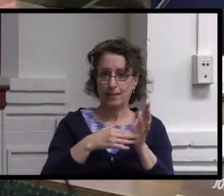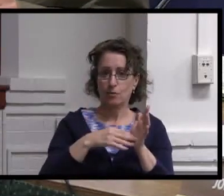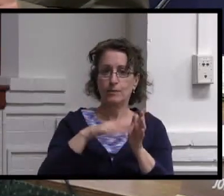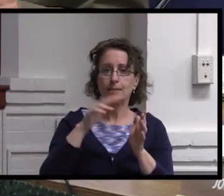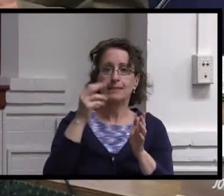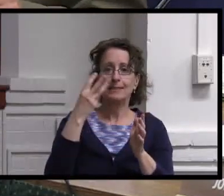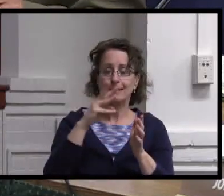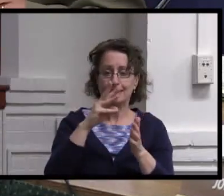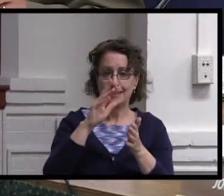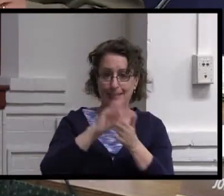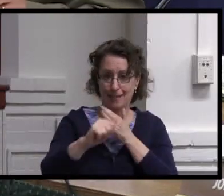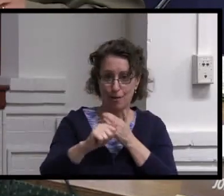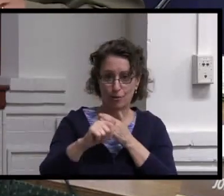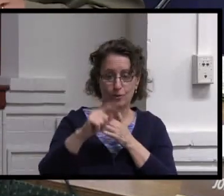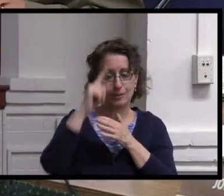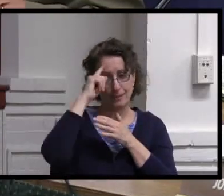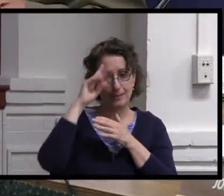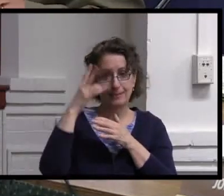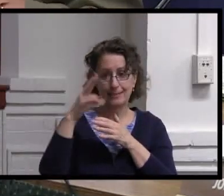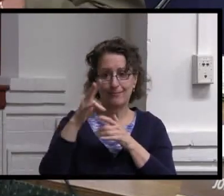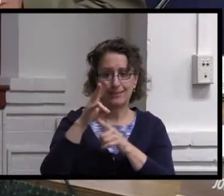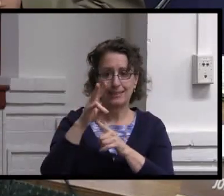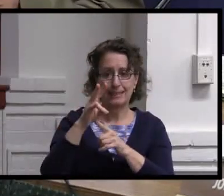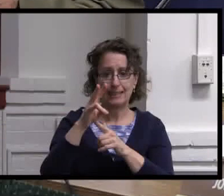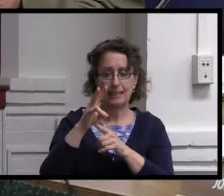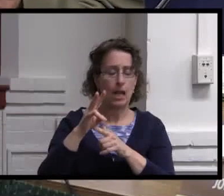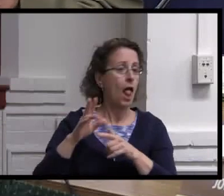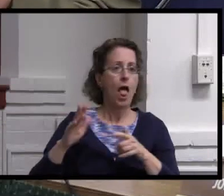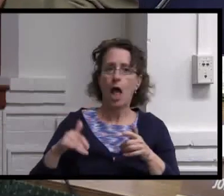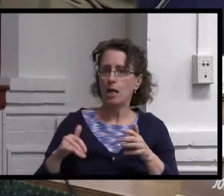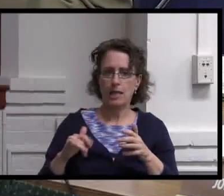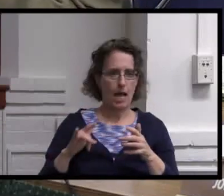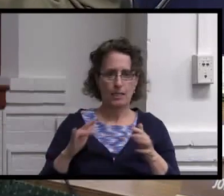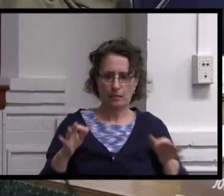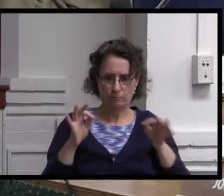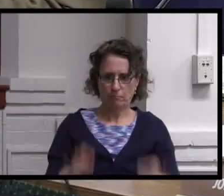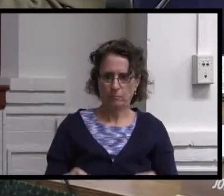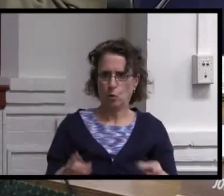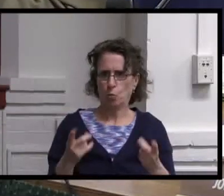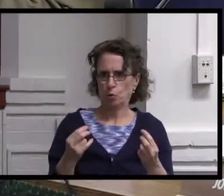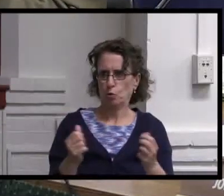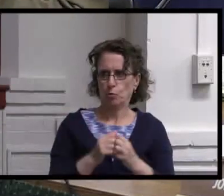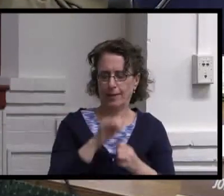$716,063.17 left uncommitted. Of that, we're asking you to authorize